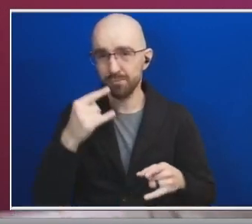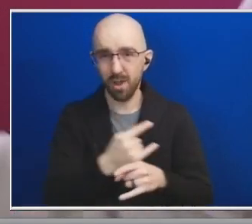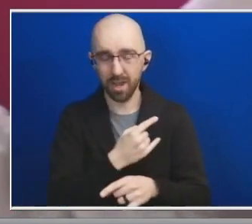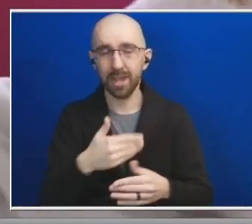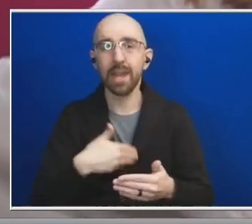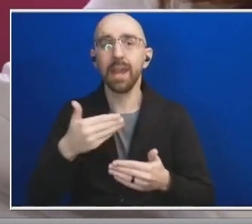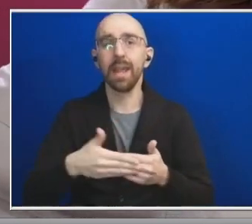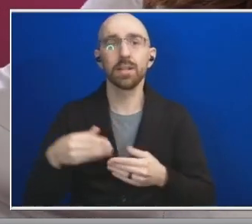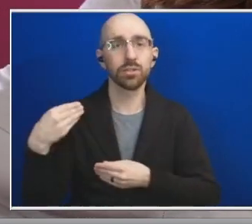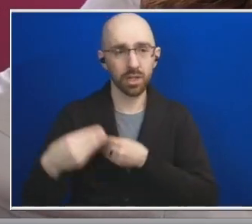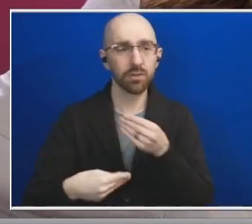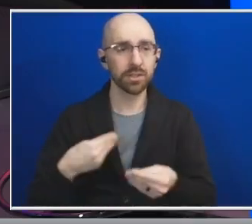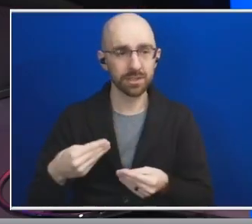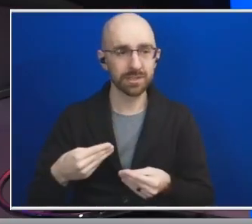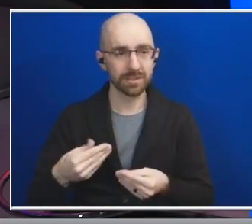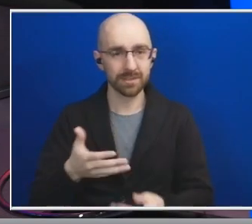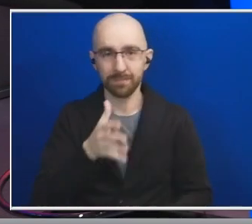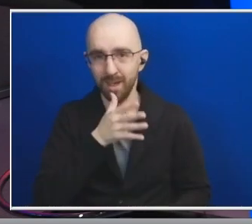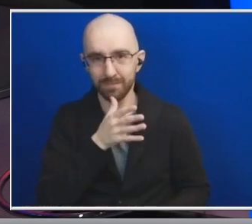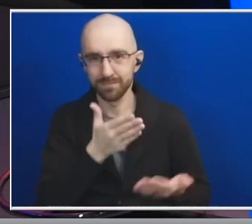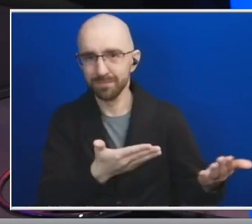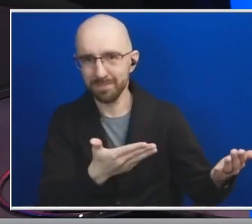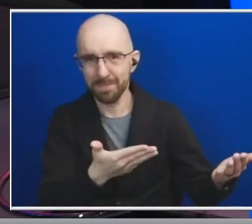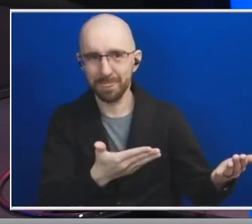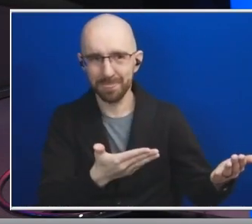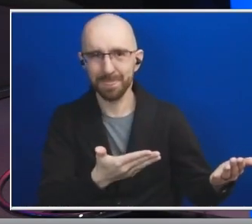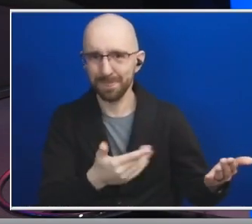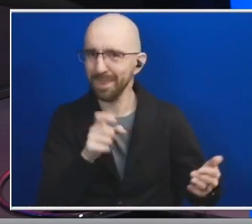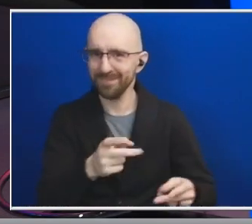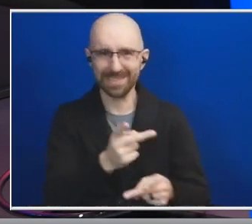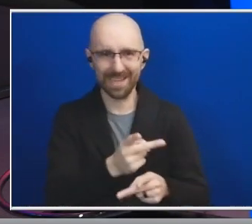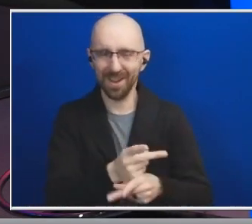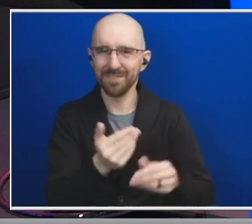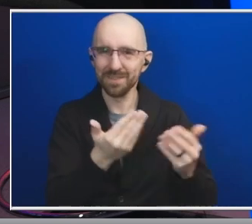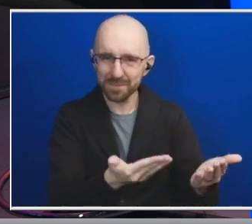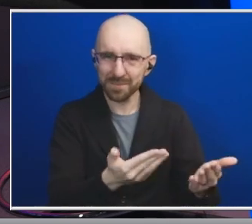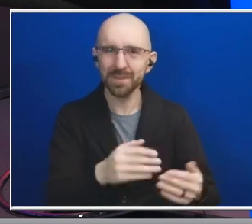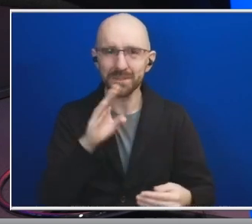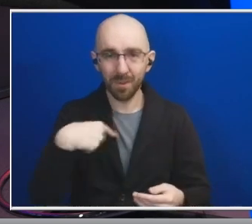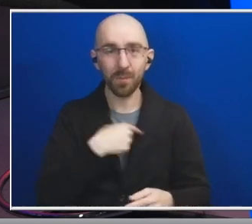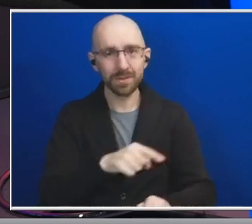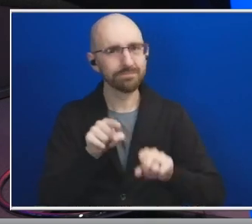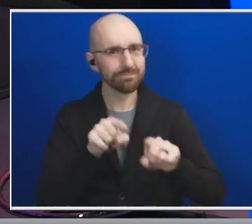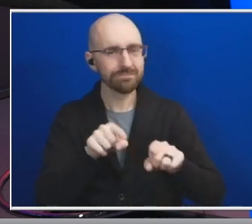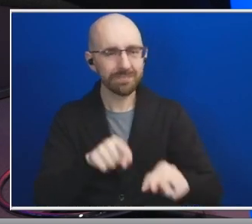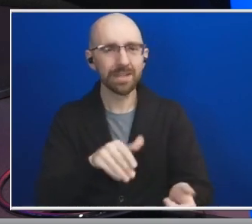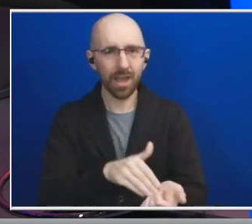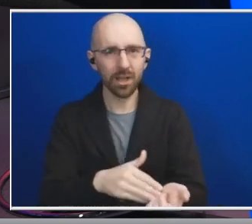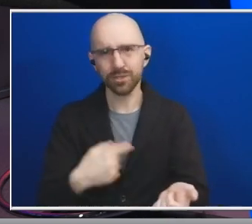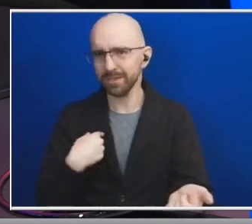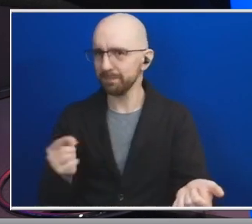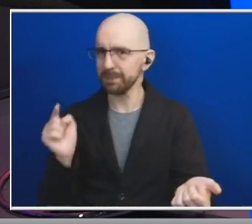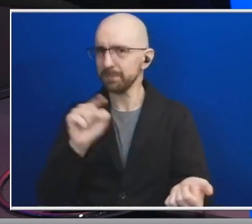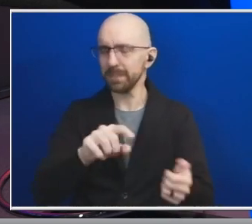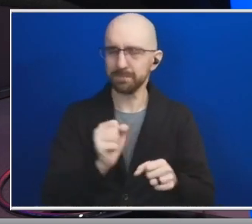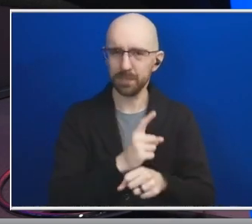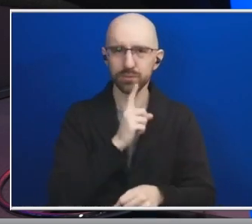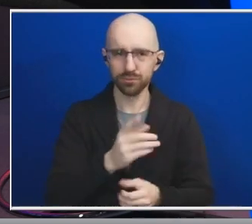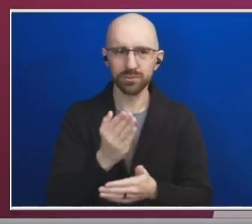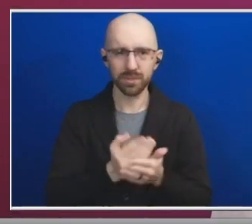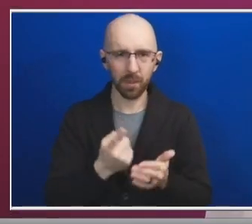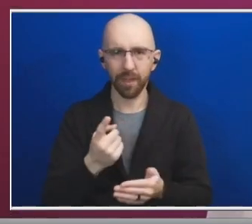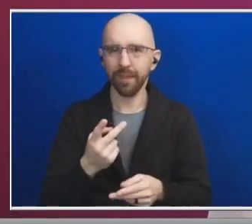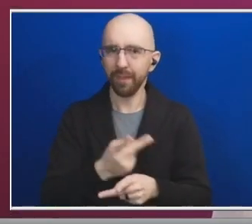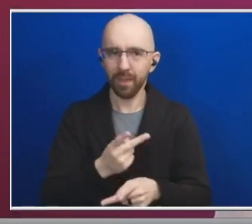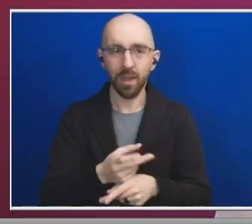hey, Mom, we got to take care of you. You know, we're going to the doctor and I'm coming too. Yeah. And making sure somebody's paying attention, or maybe it is their sibling